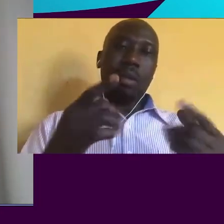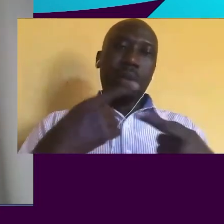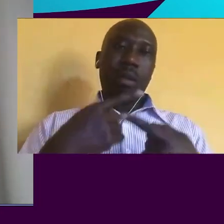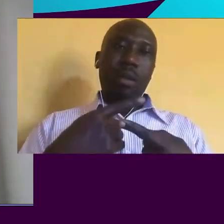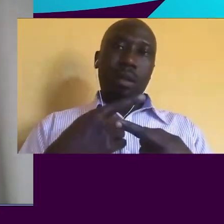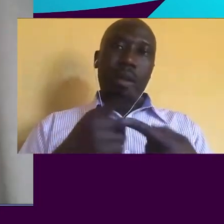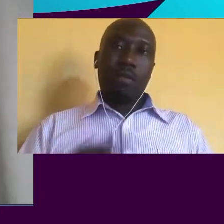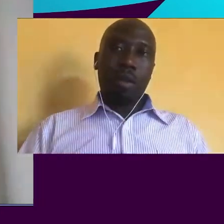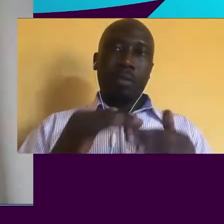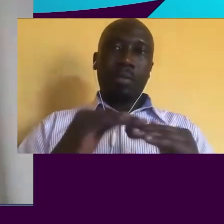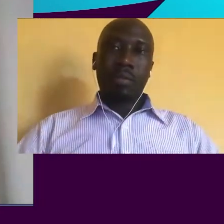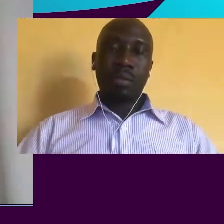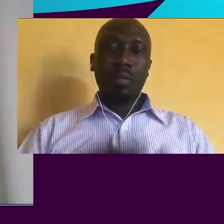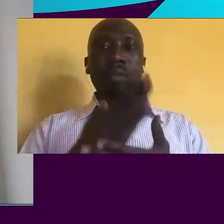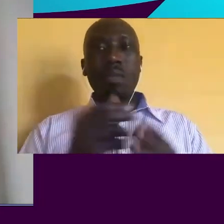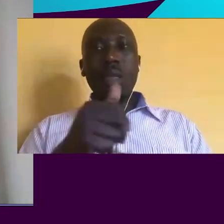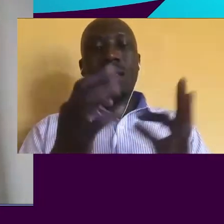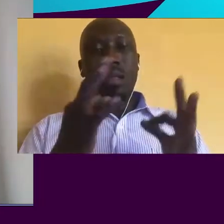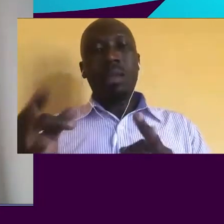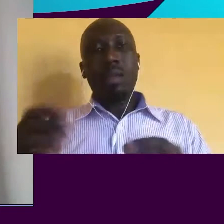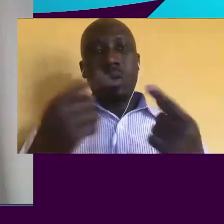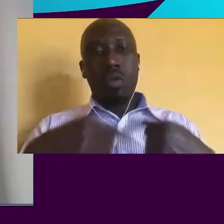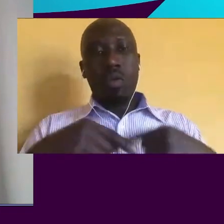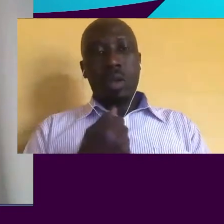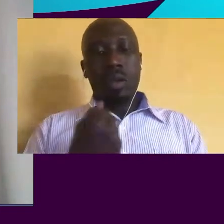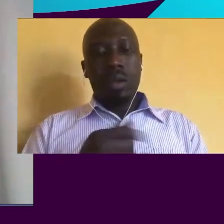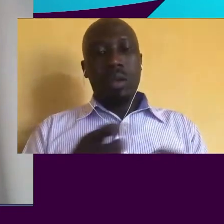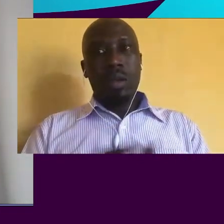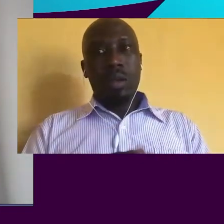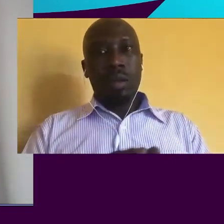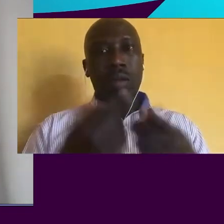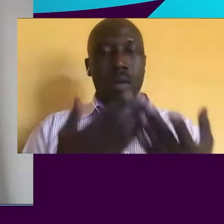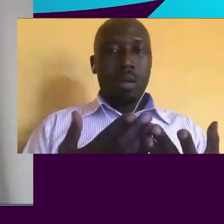Some other things that we did, so we